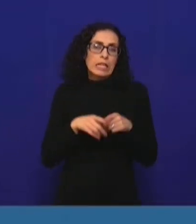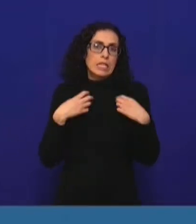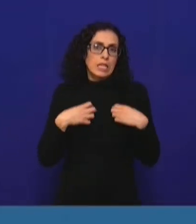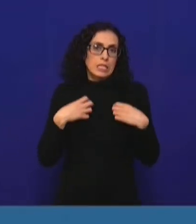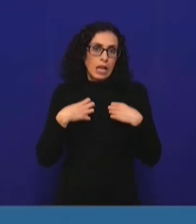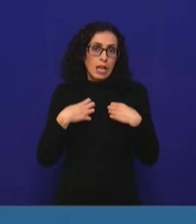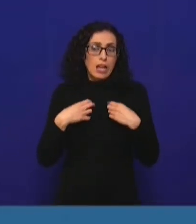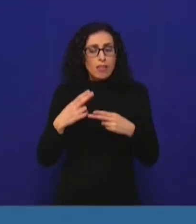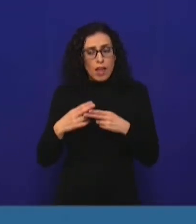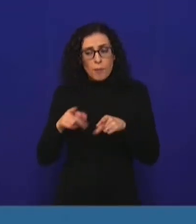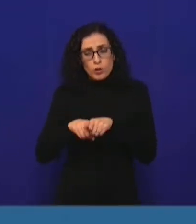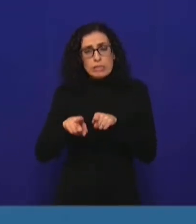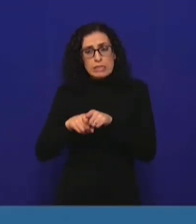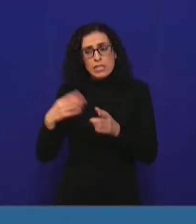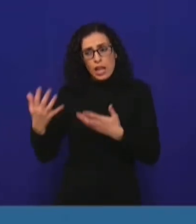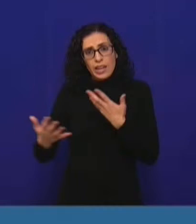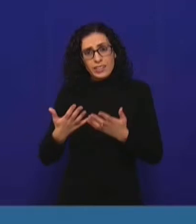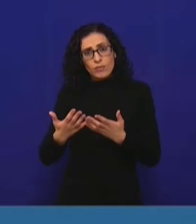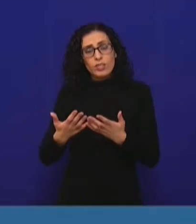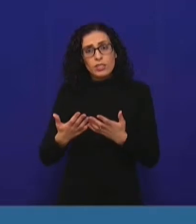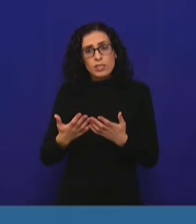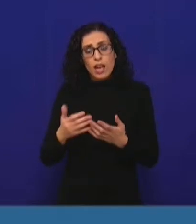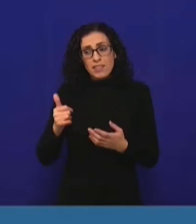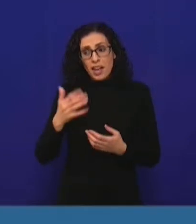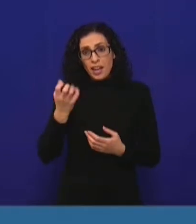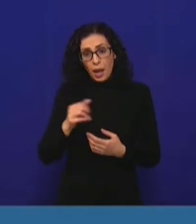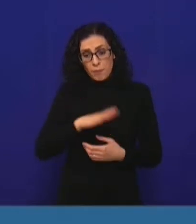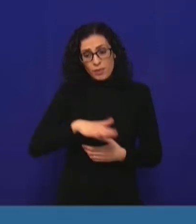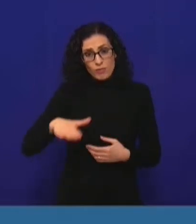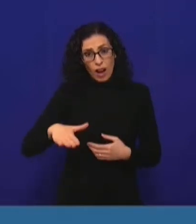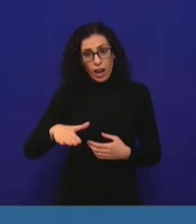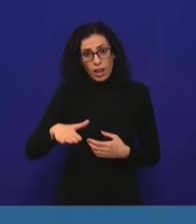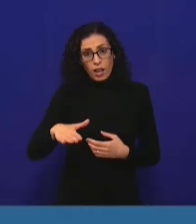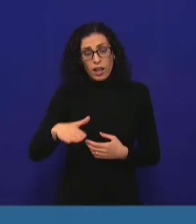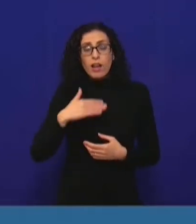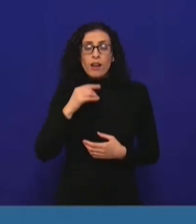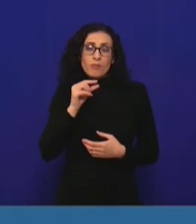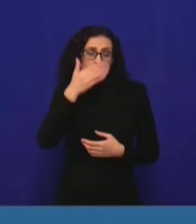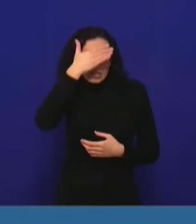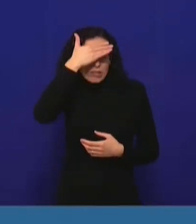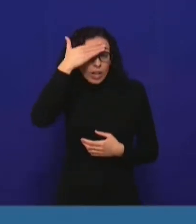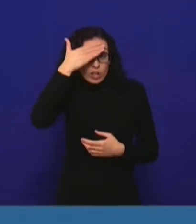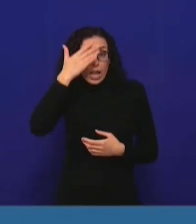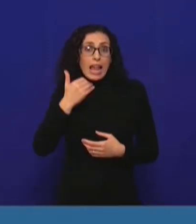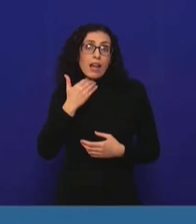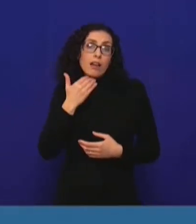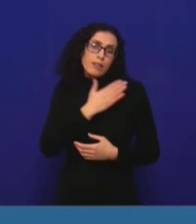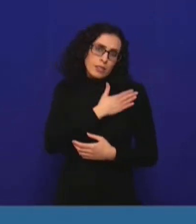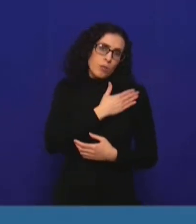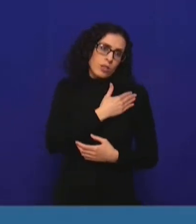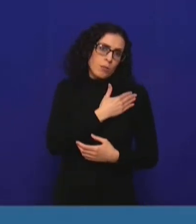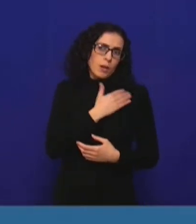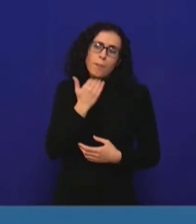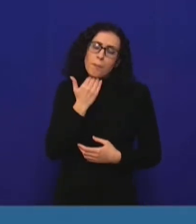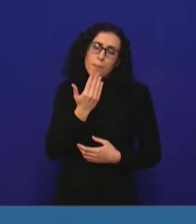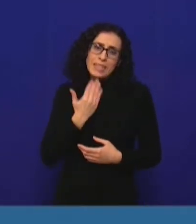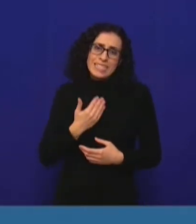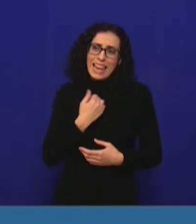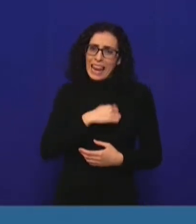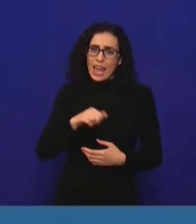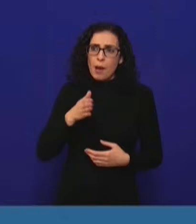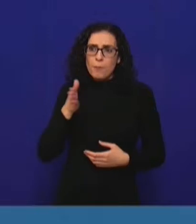għall-iskejjel, nappellaw ukoll għall-extracurricular activities. Ġifieri kemm tfal jkunu ma jfilħux, importanti jkunu responsabbli ma nibatuhomx.